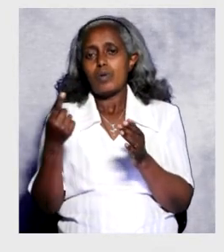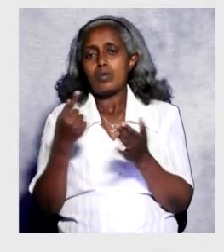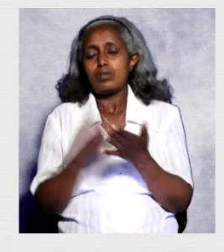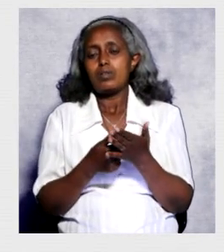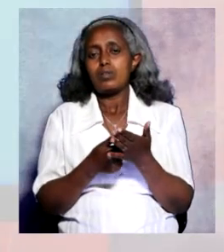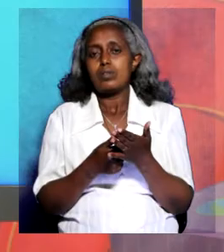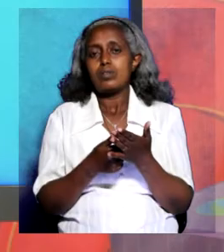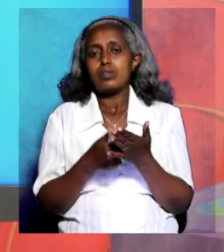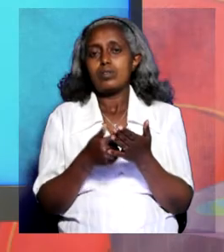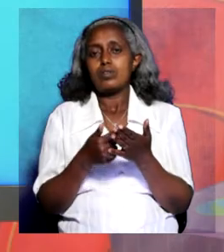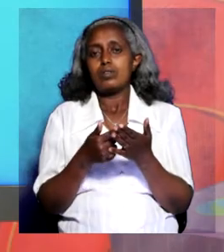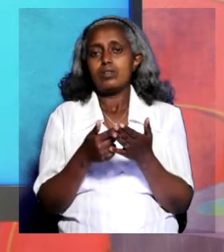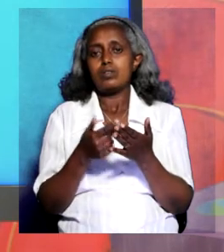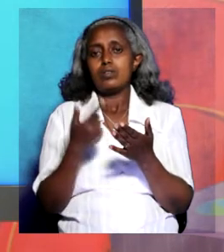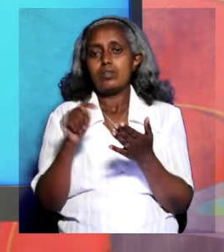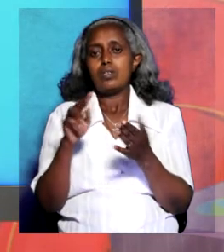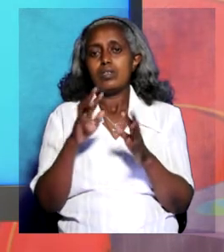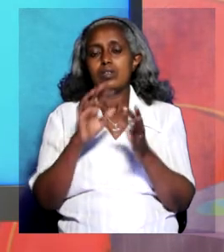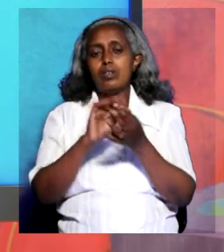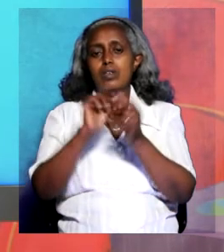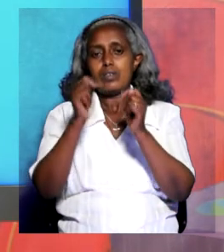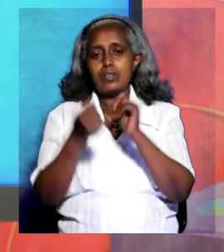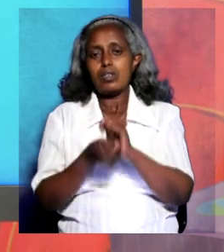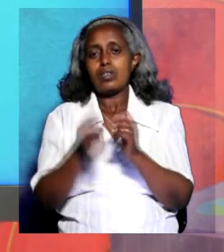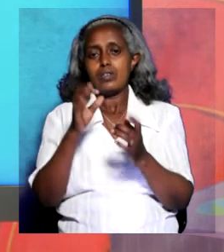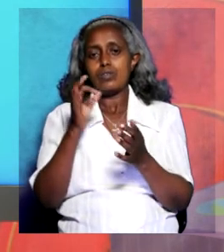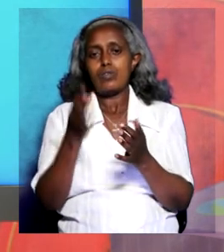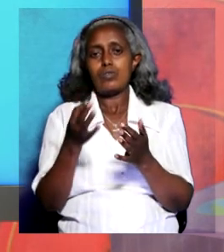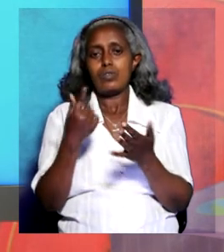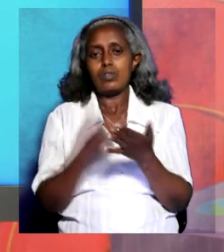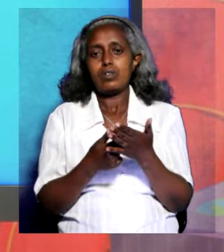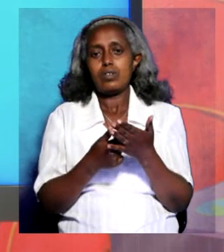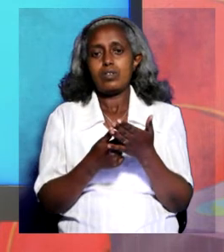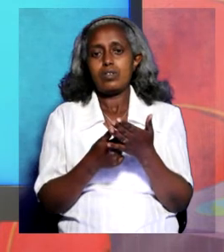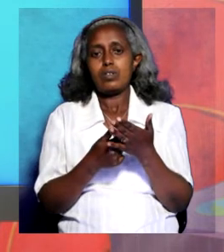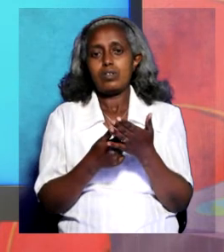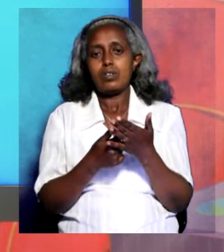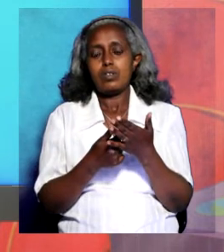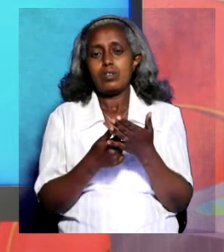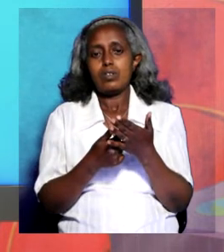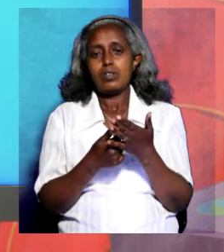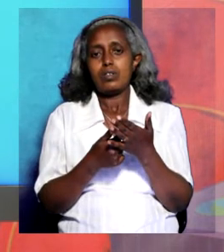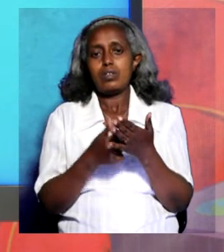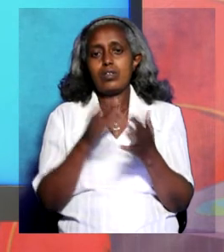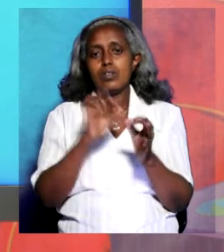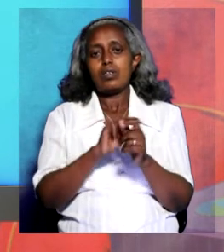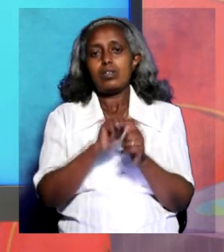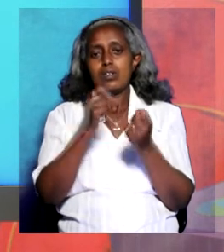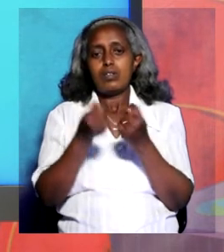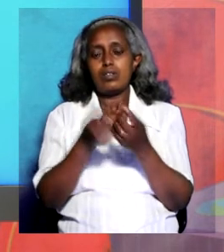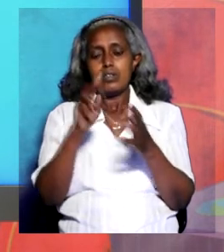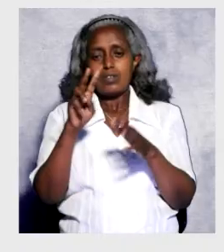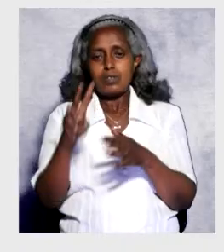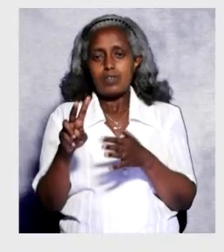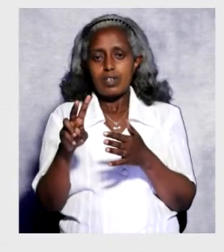So this is the translation of this vector form of equation of a line by the translation